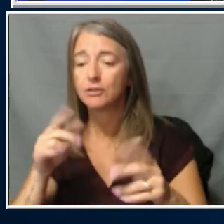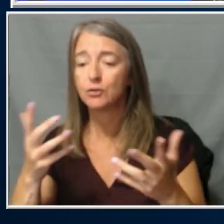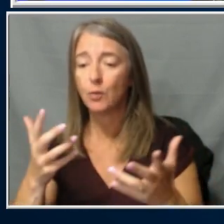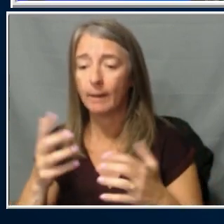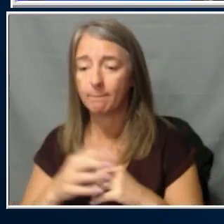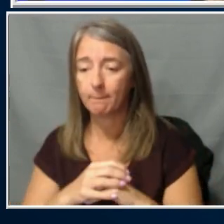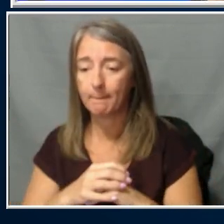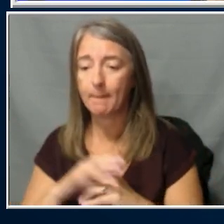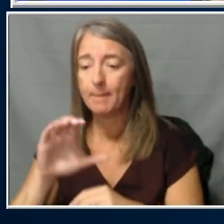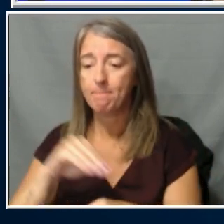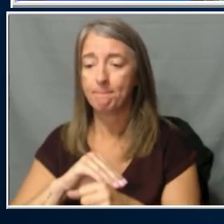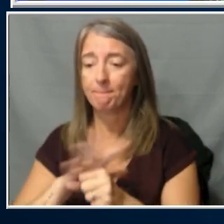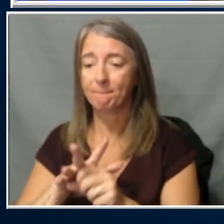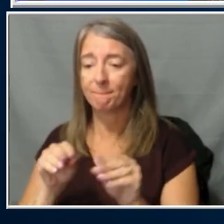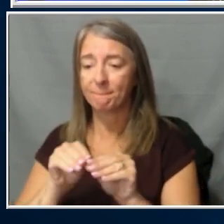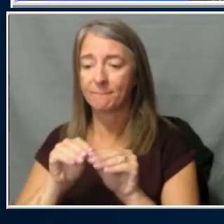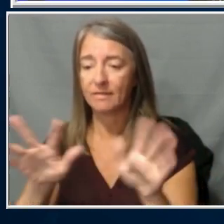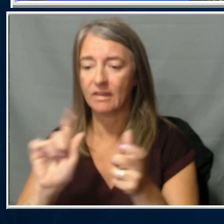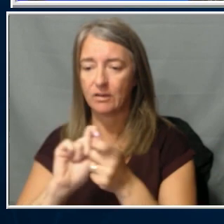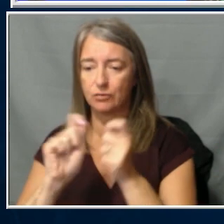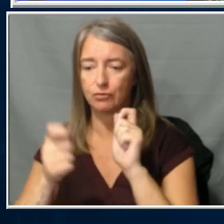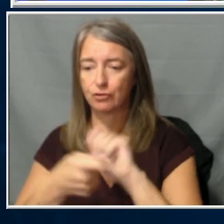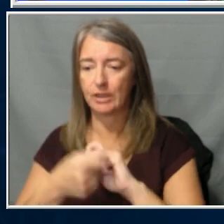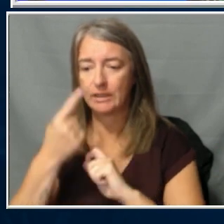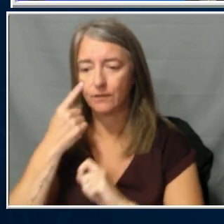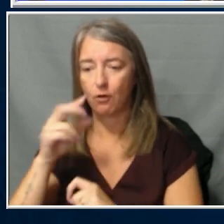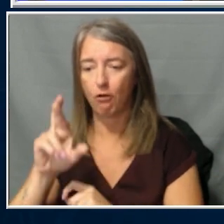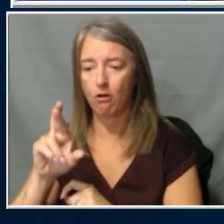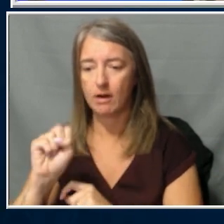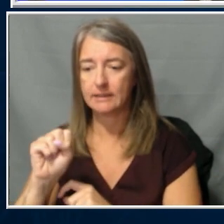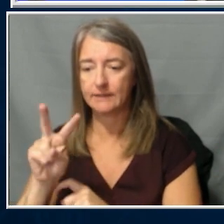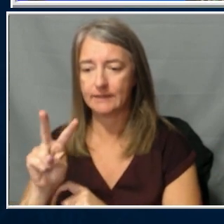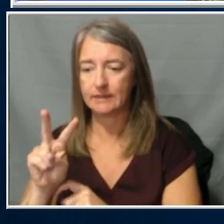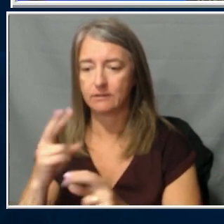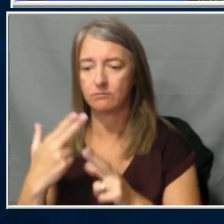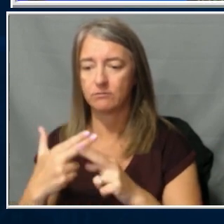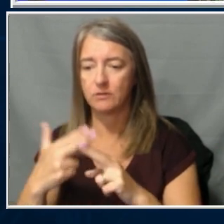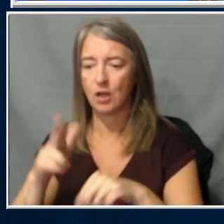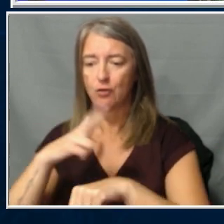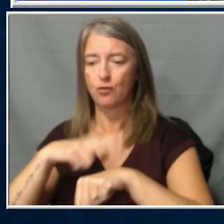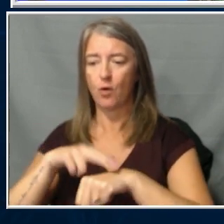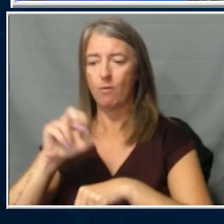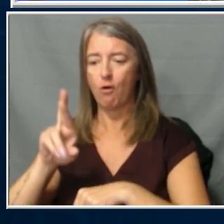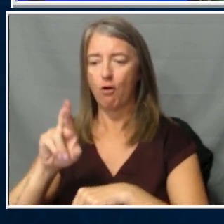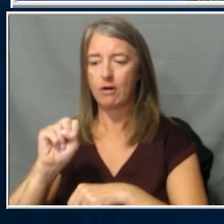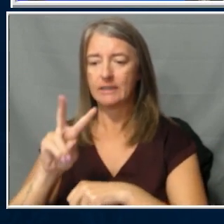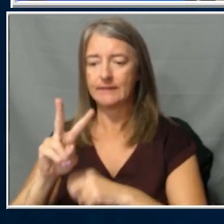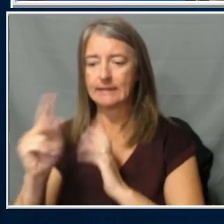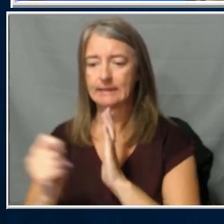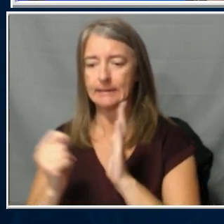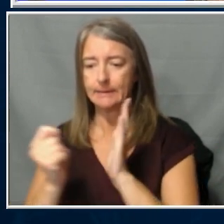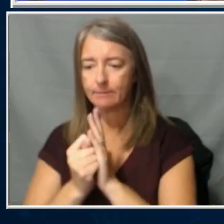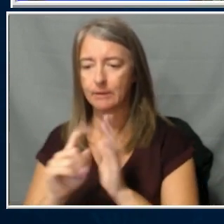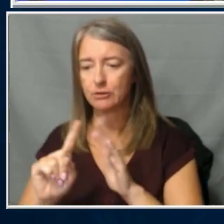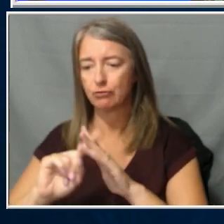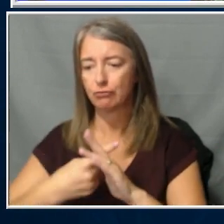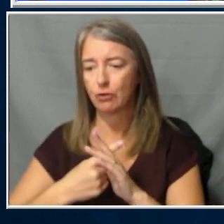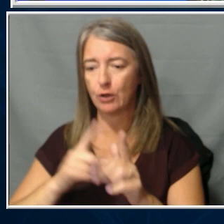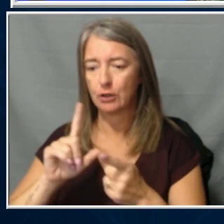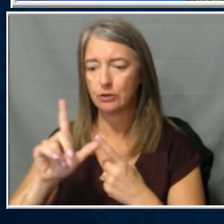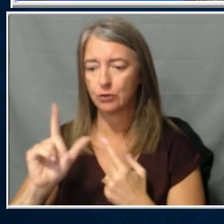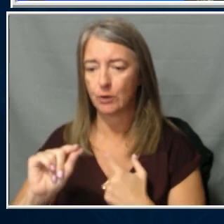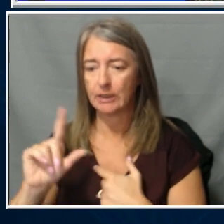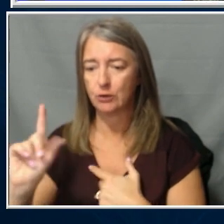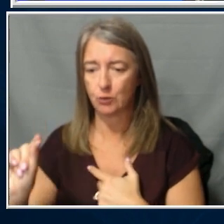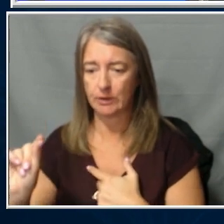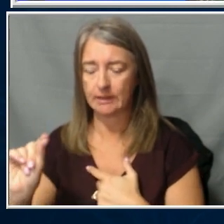the COVID pandemic, as we know, changed things for RSV. There's what's called a normal RSV season, but starting in 2020,